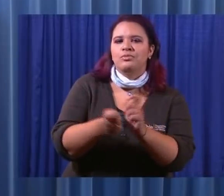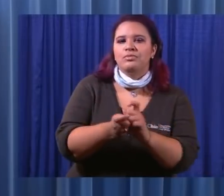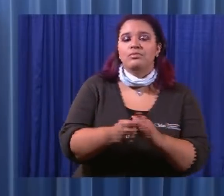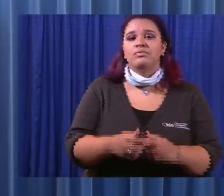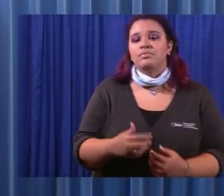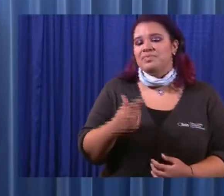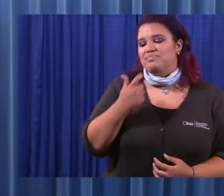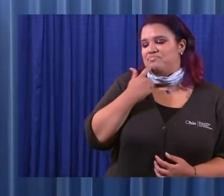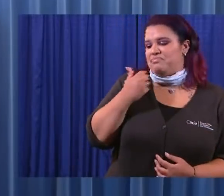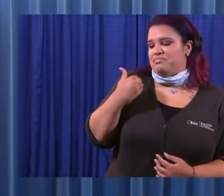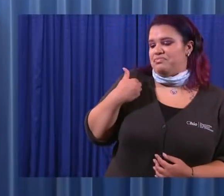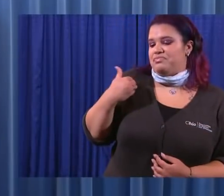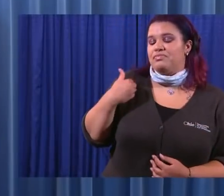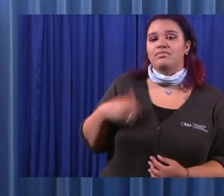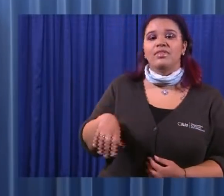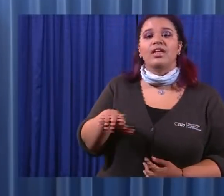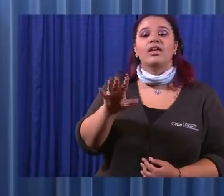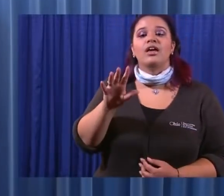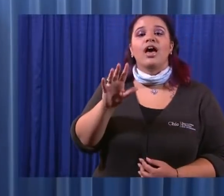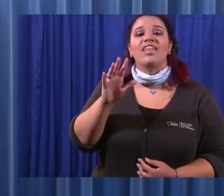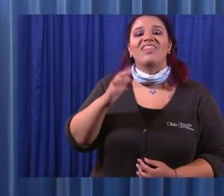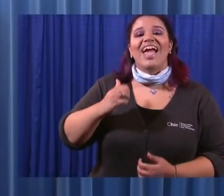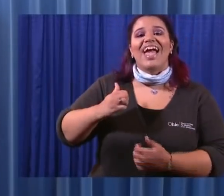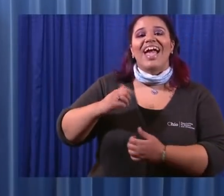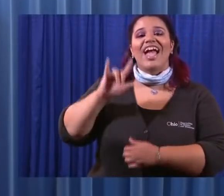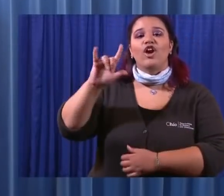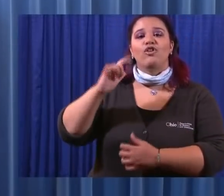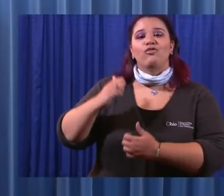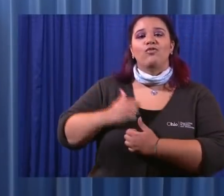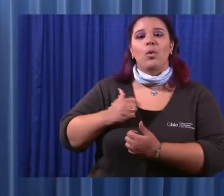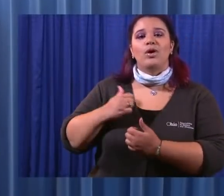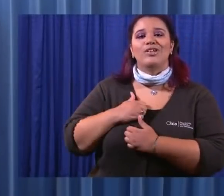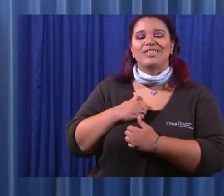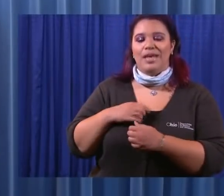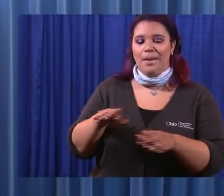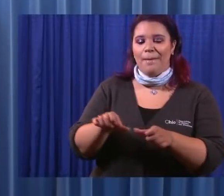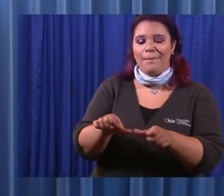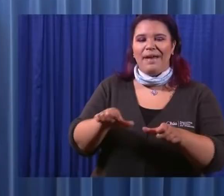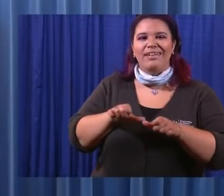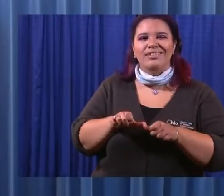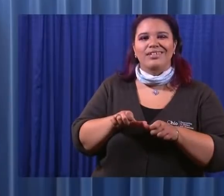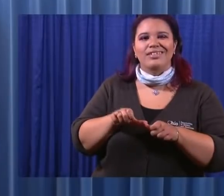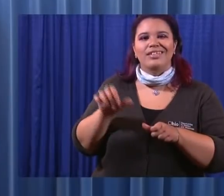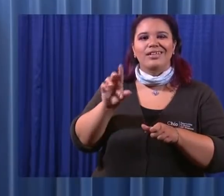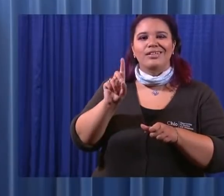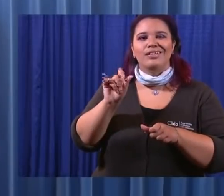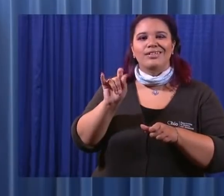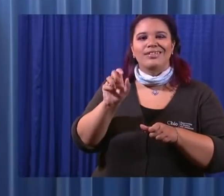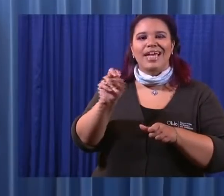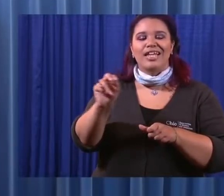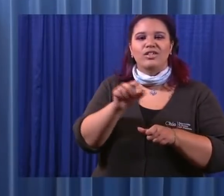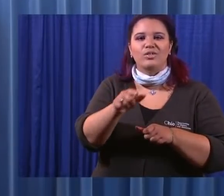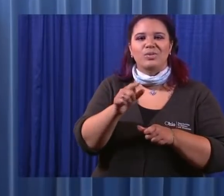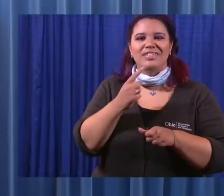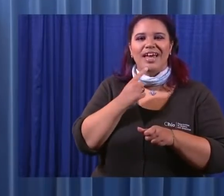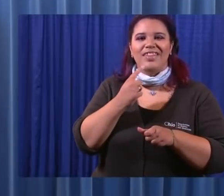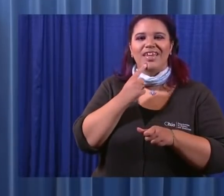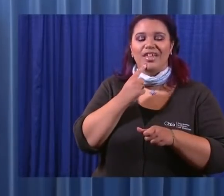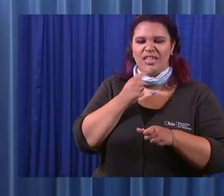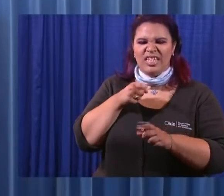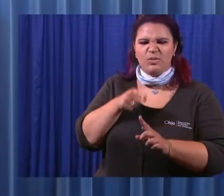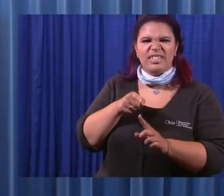Wright-Patterson Air Force Base in the Dayton area to be the home of the new U.S. Space Command headquarters. I want to have you talk about that. You called it the